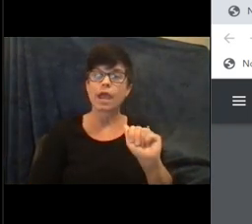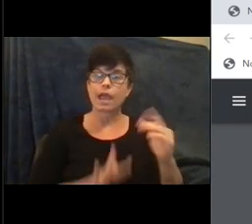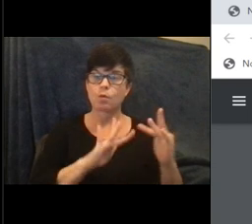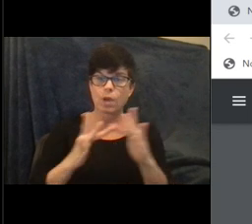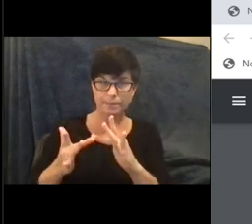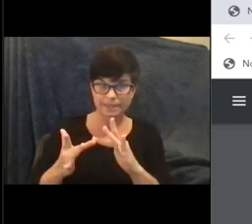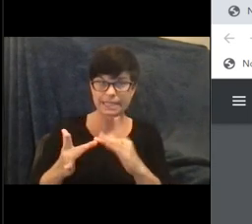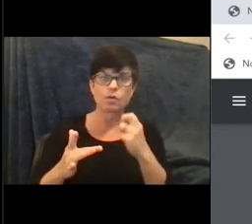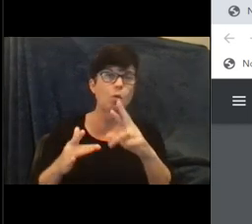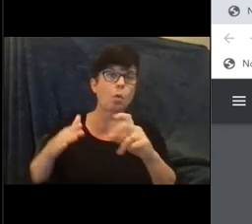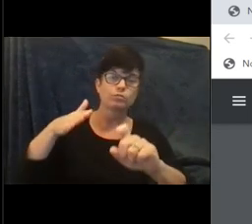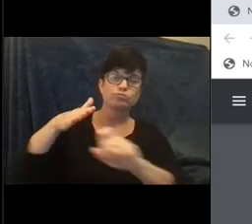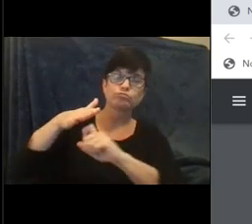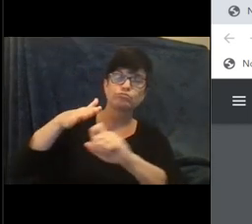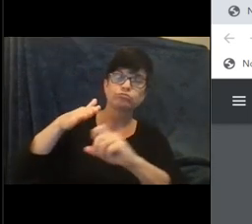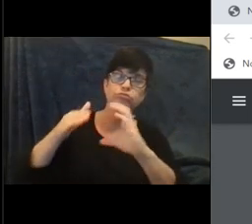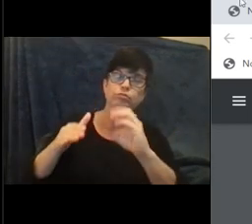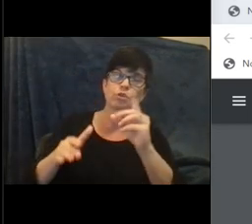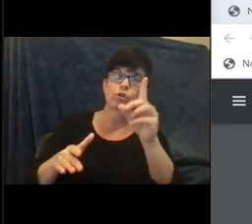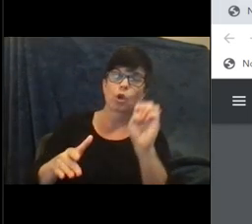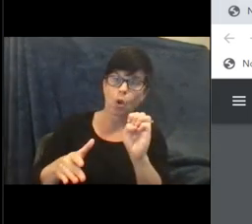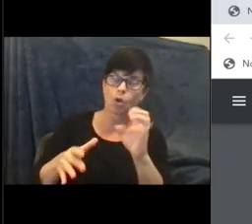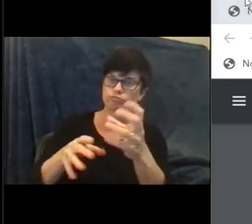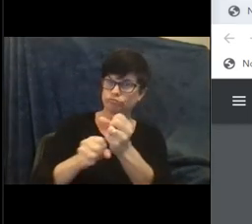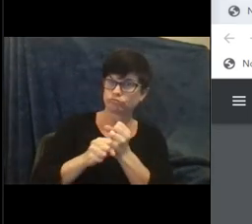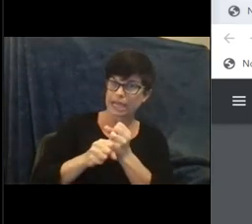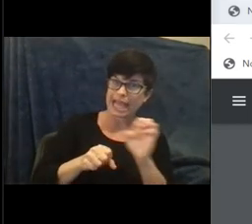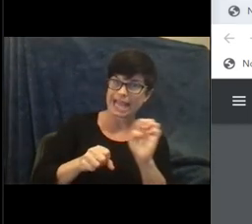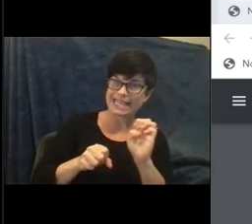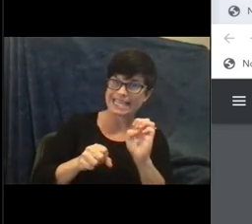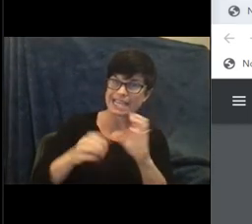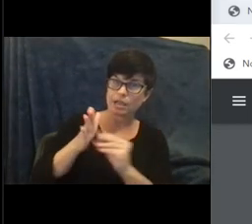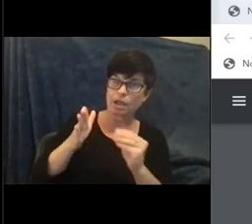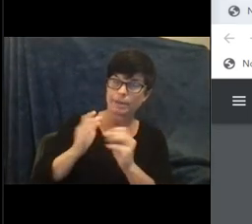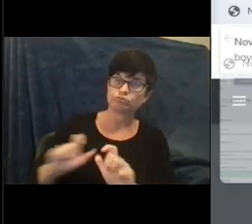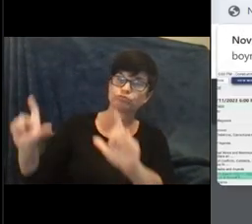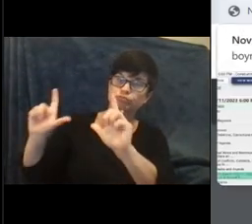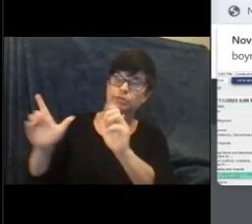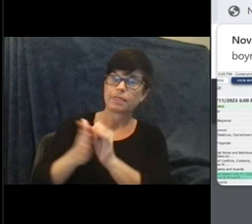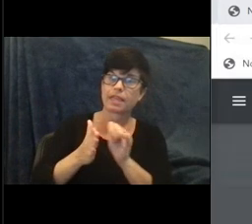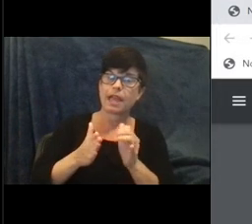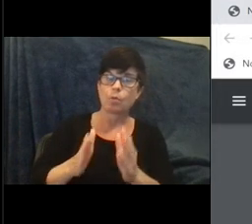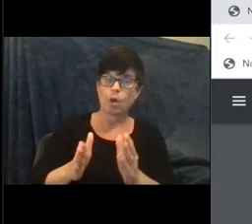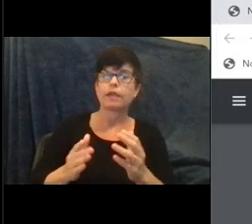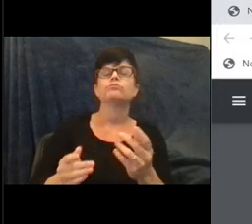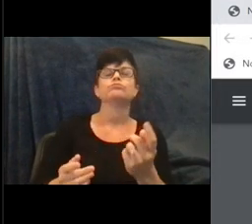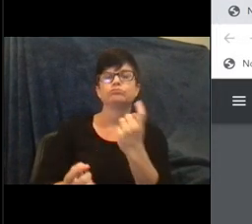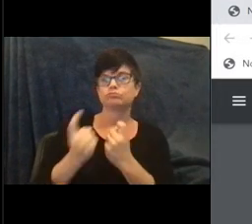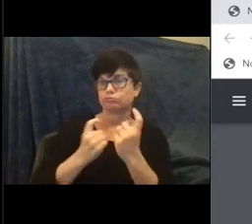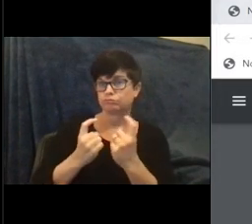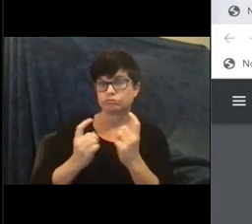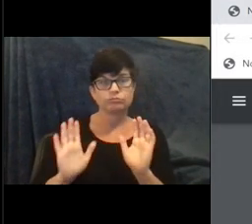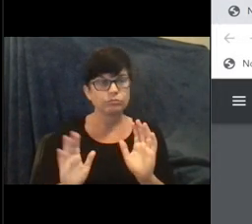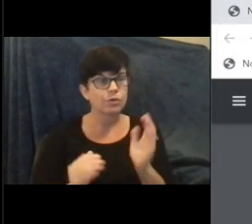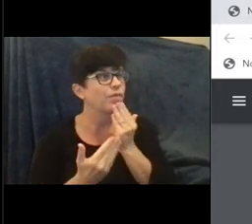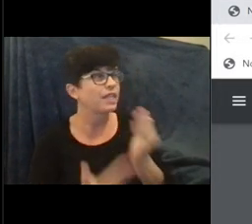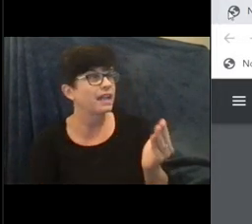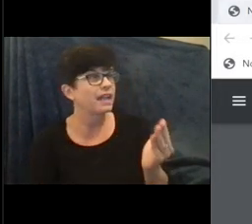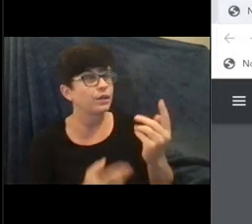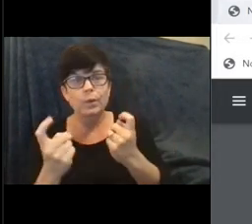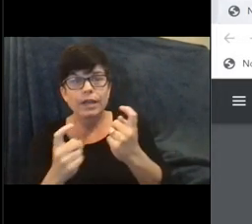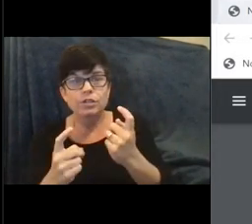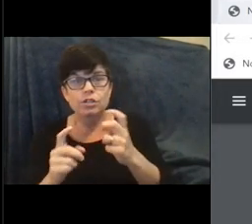scan the code on the front cover and get an electronic copy that way. If you have any questions, please let me know. Thank you. Any questions